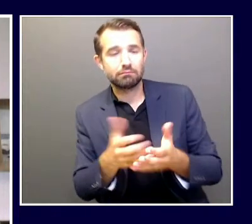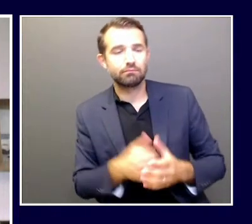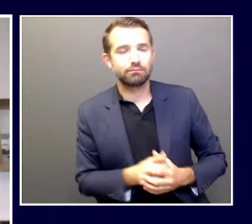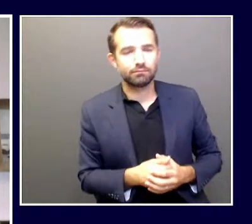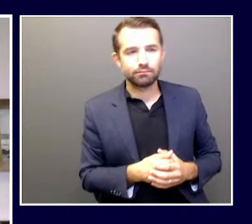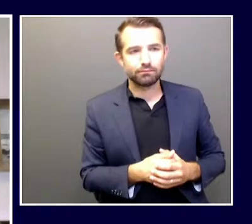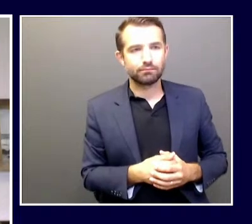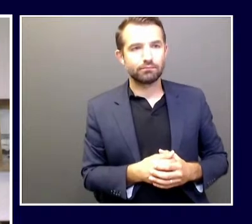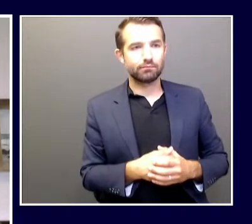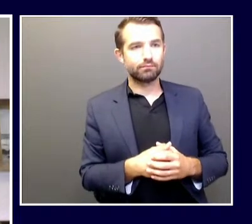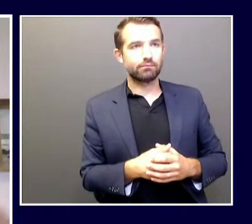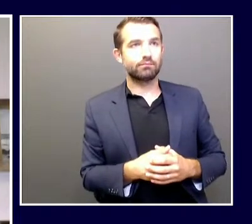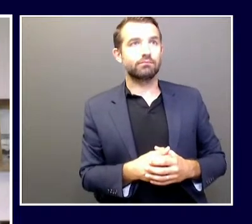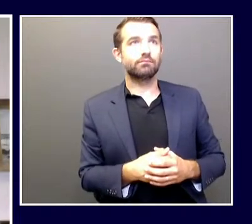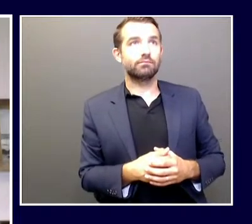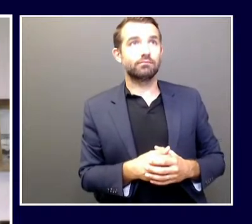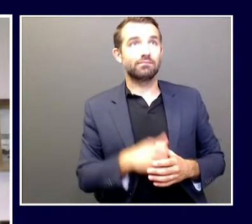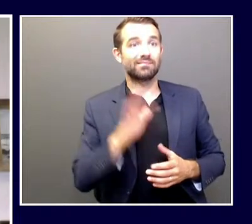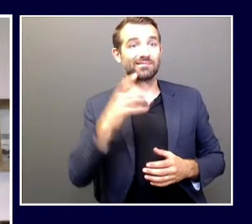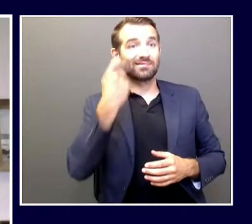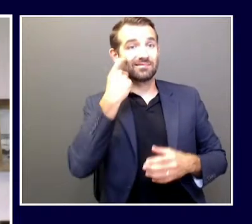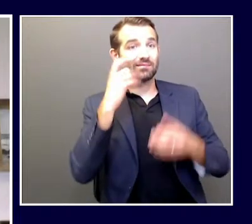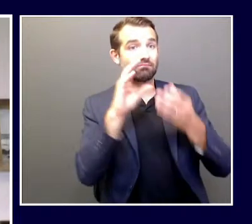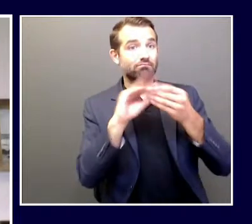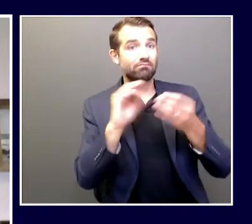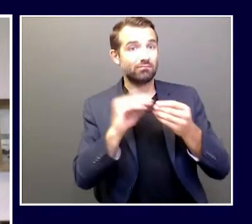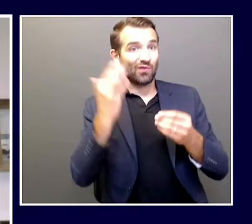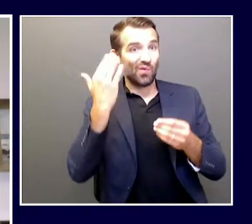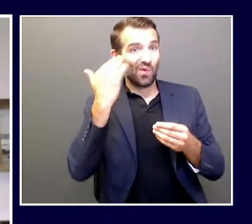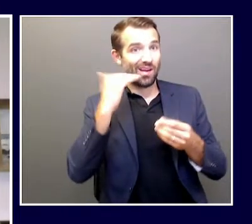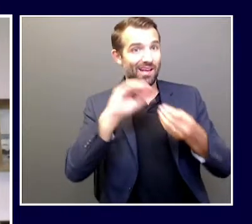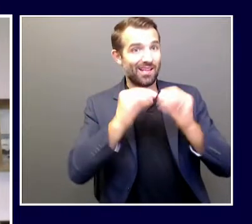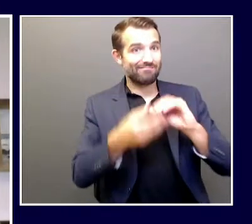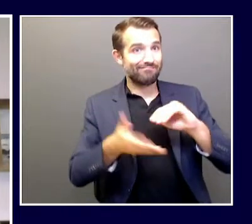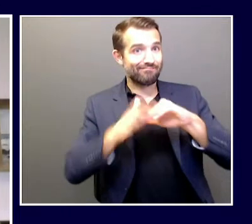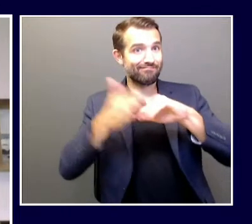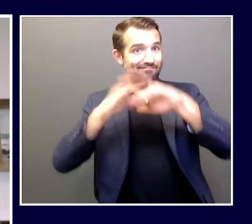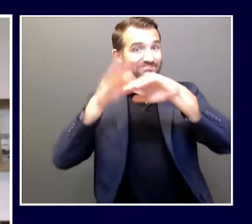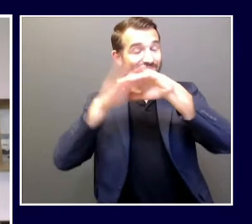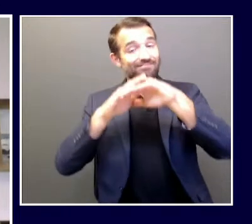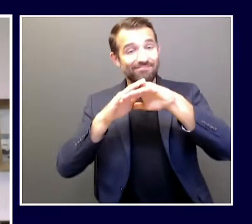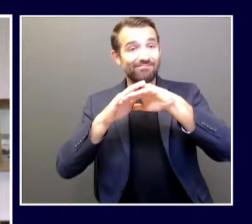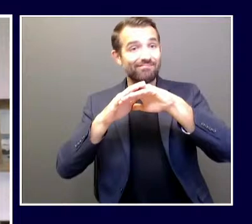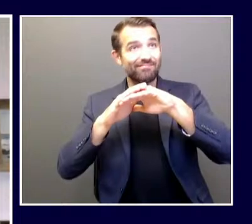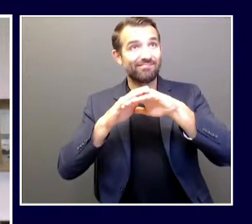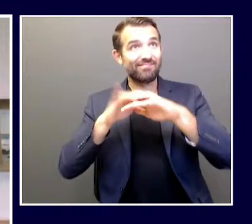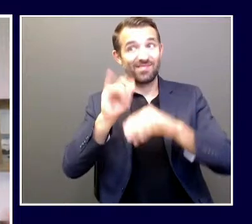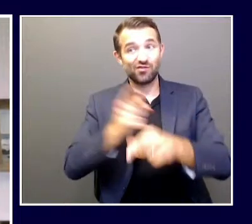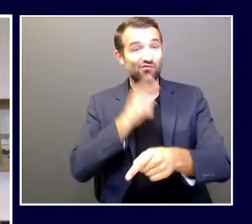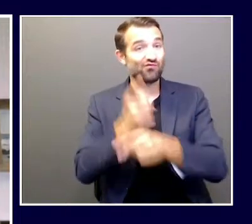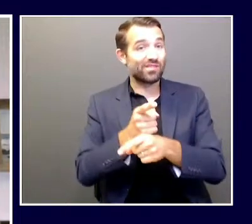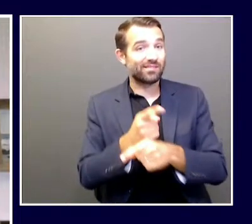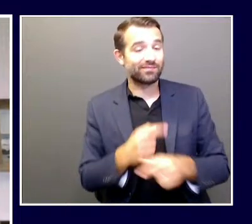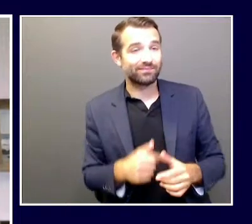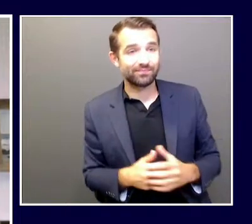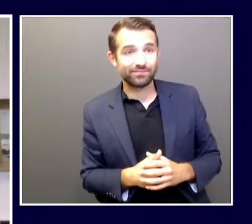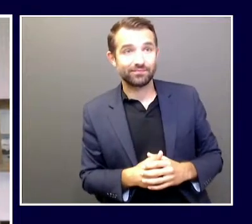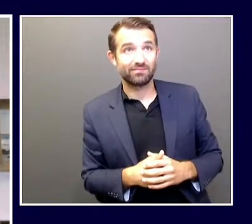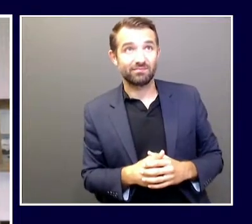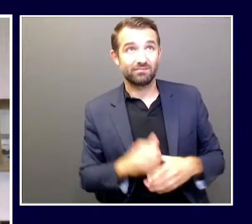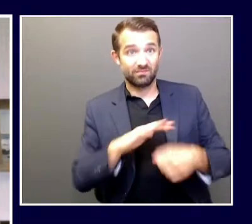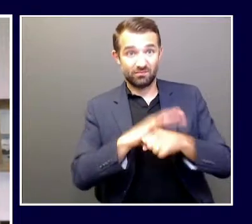about why rates have gone up, they mirror what we've heard and seen and talked about with folks. Concern over Delta, more now